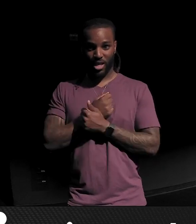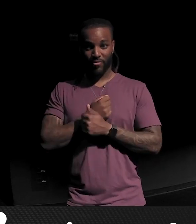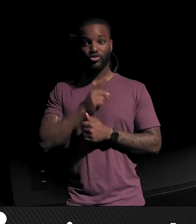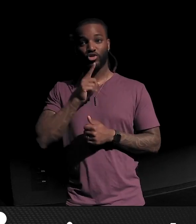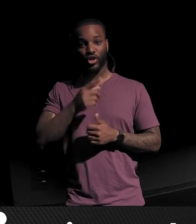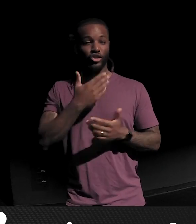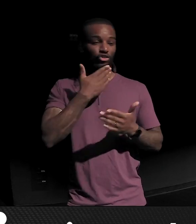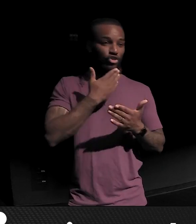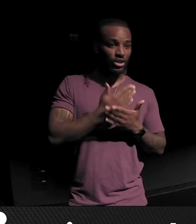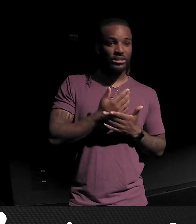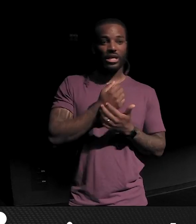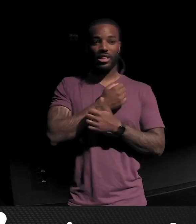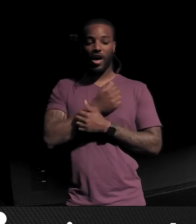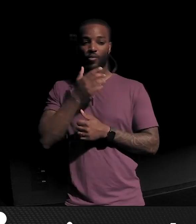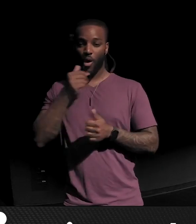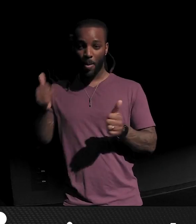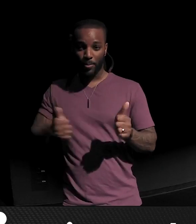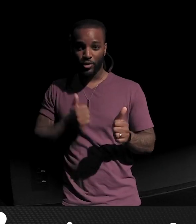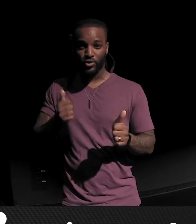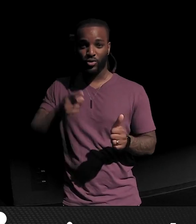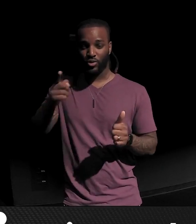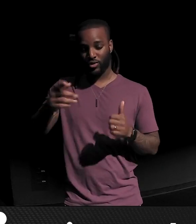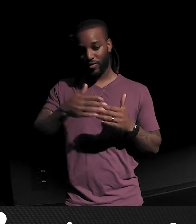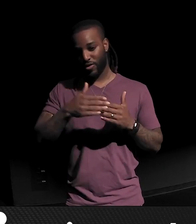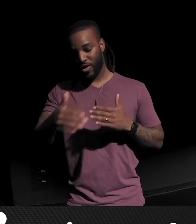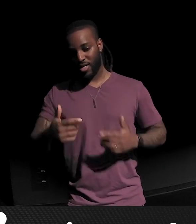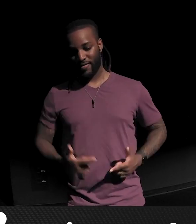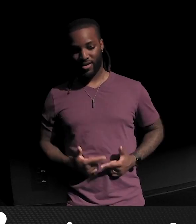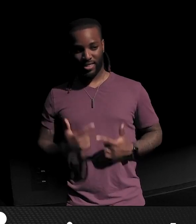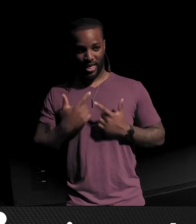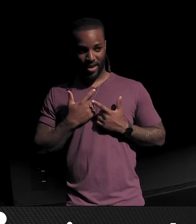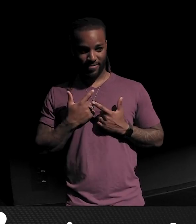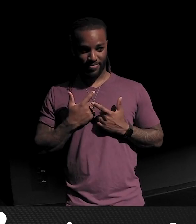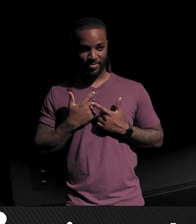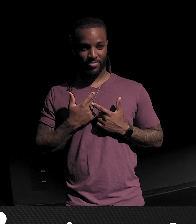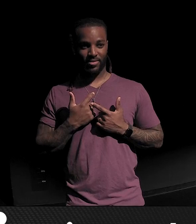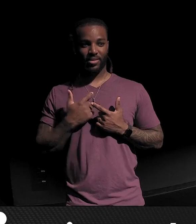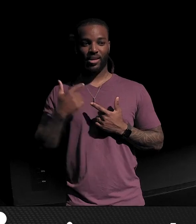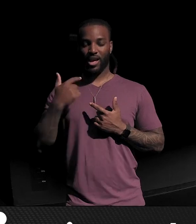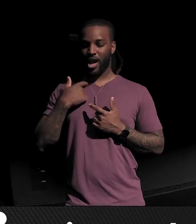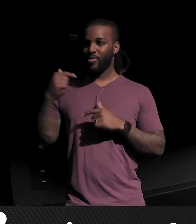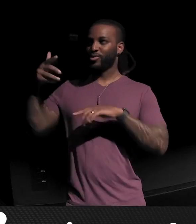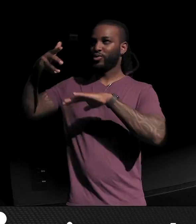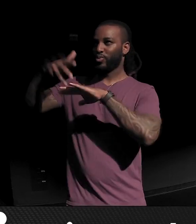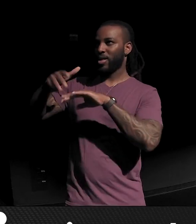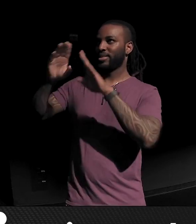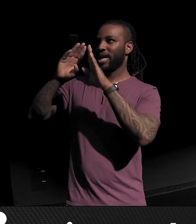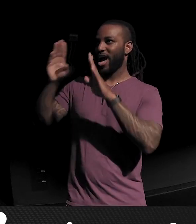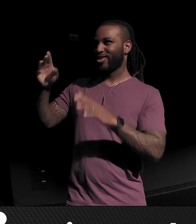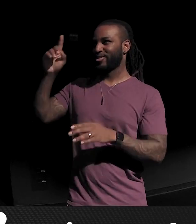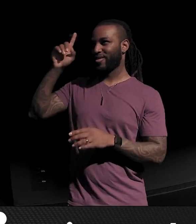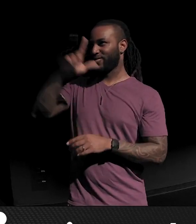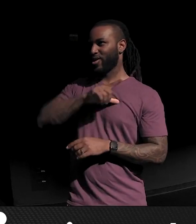and love will pursue you all the days of your life, and I will dwell in the house of the Lord forever.